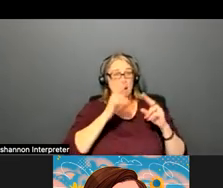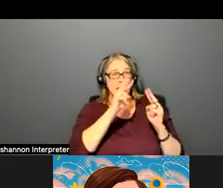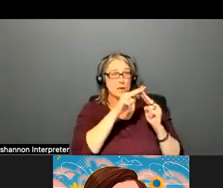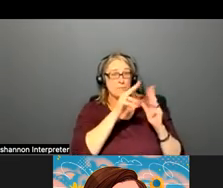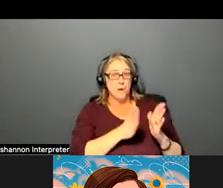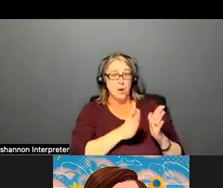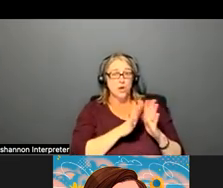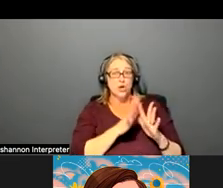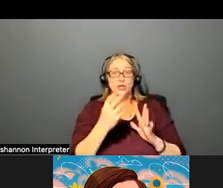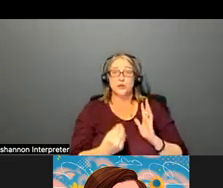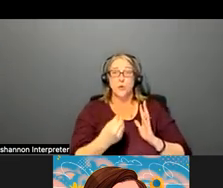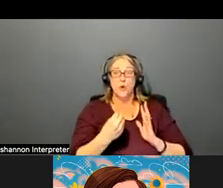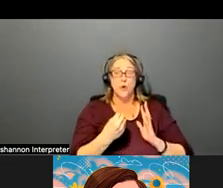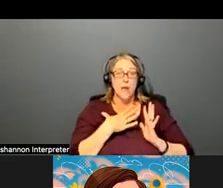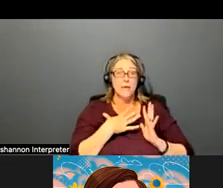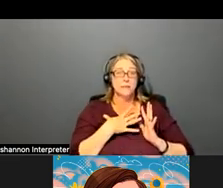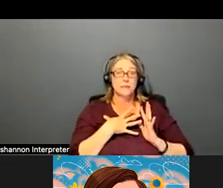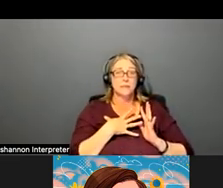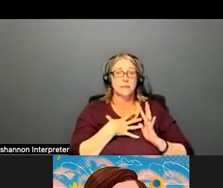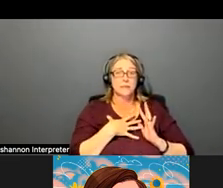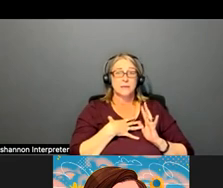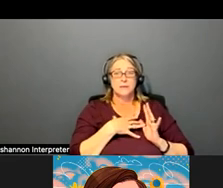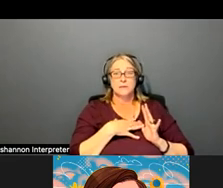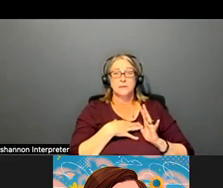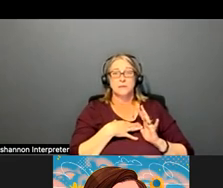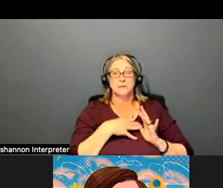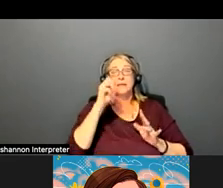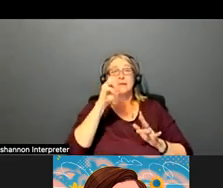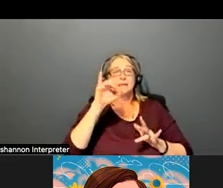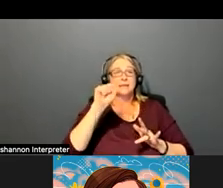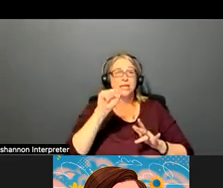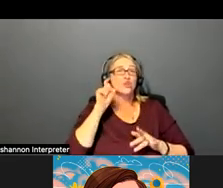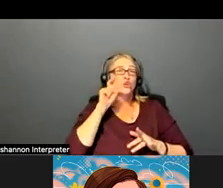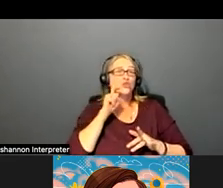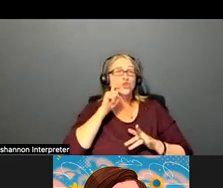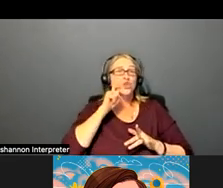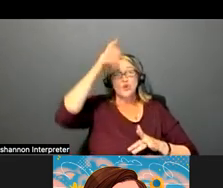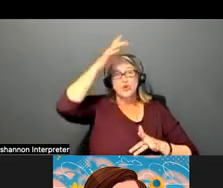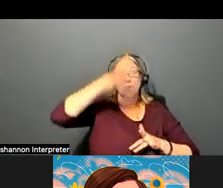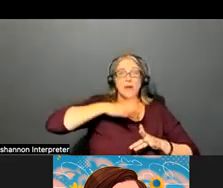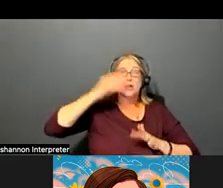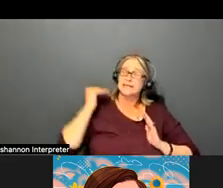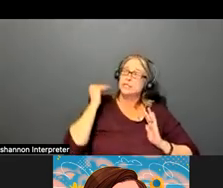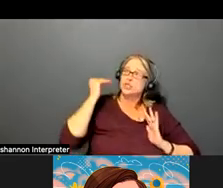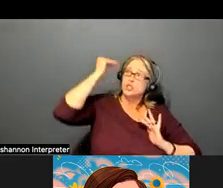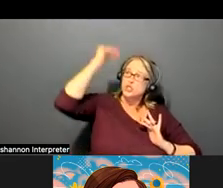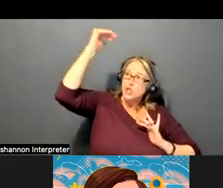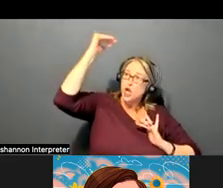who is white, and he's a white cisgendered male, and he's tall and sort of